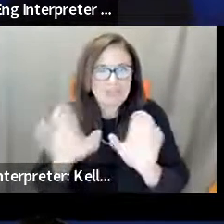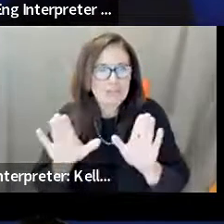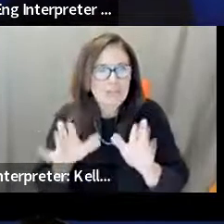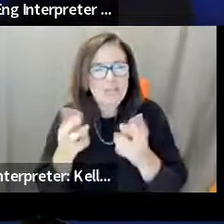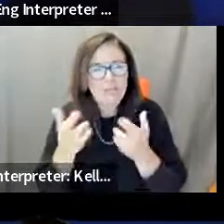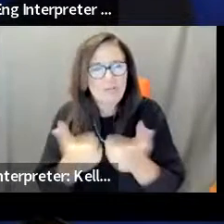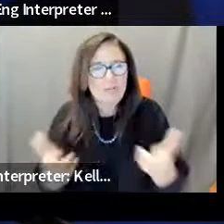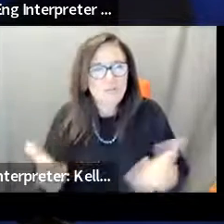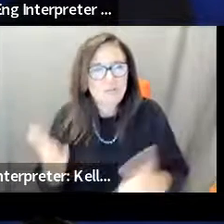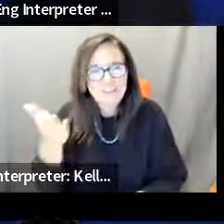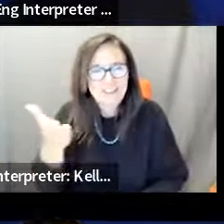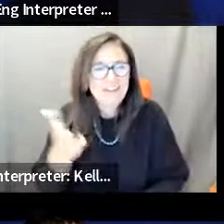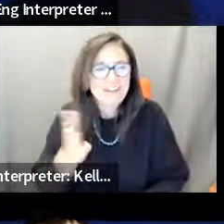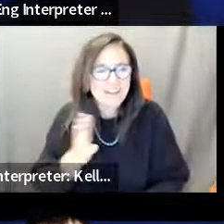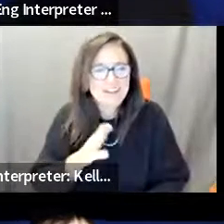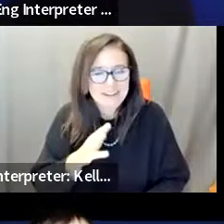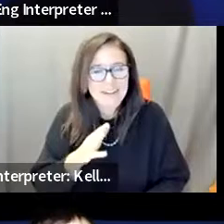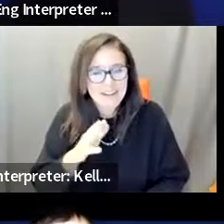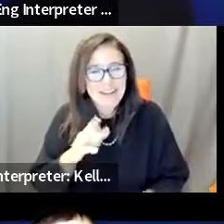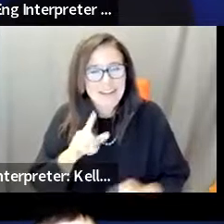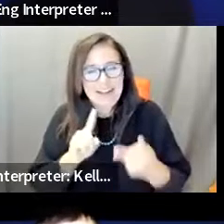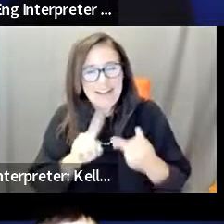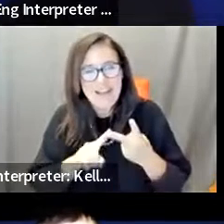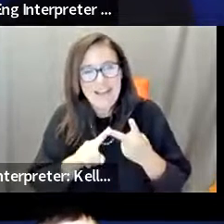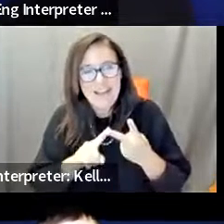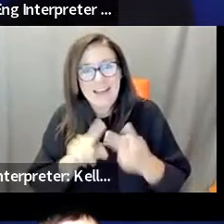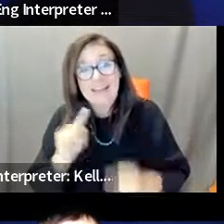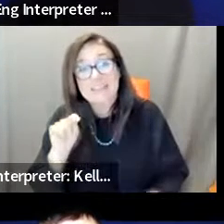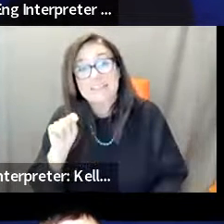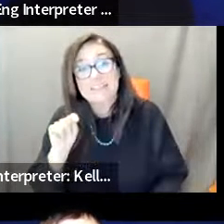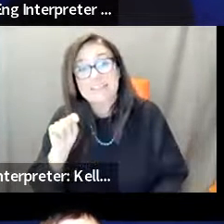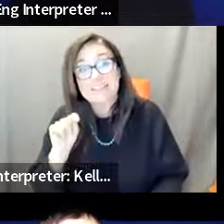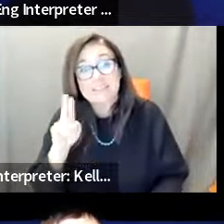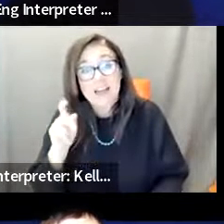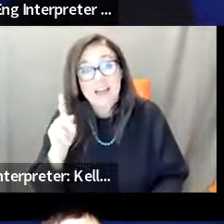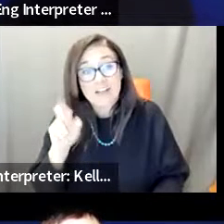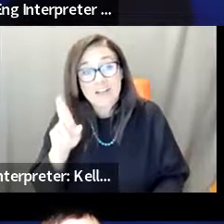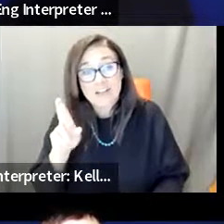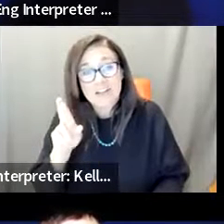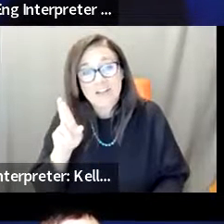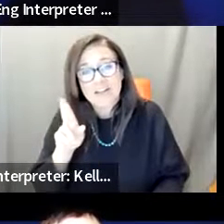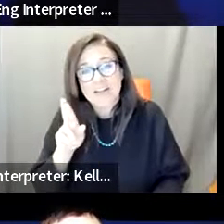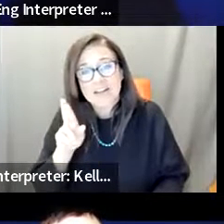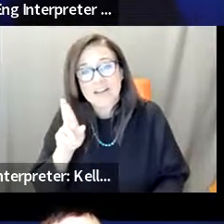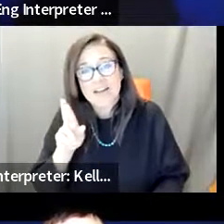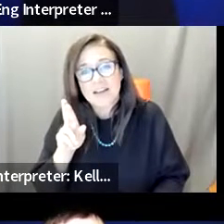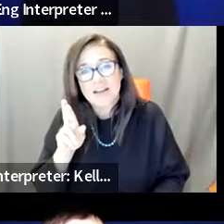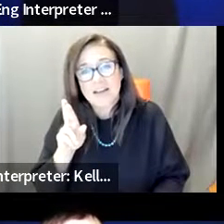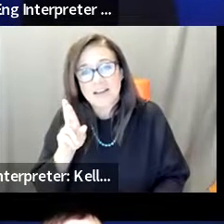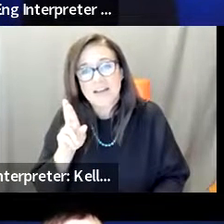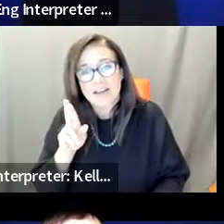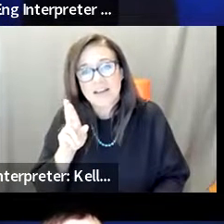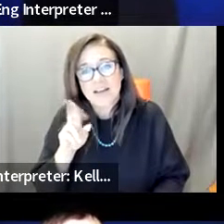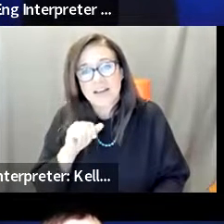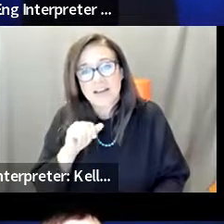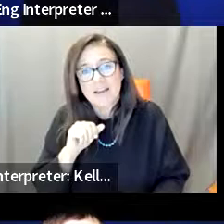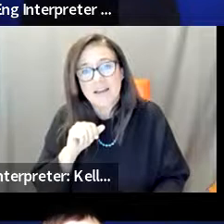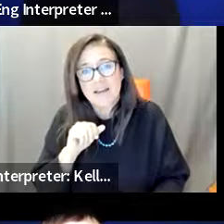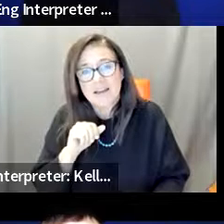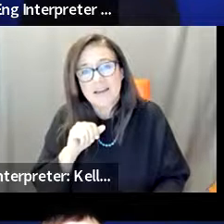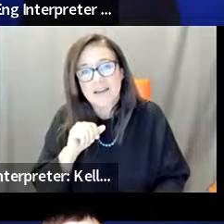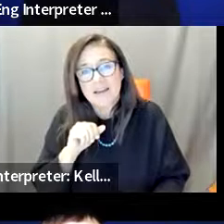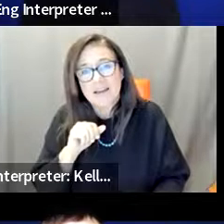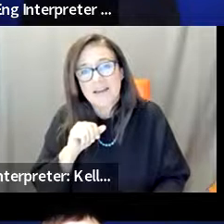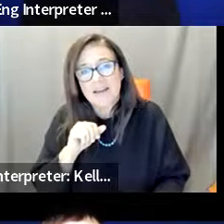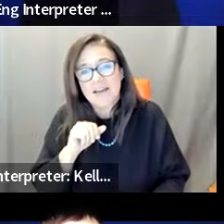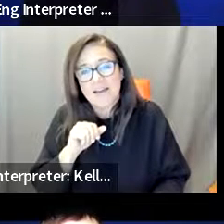resource for learning how to I just don't want to make